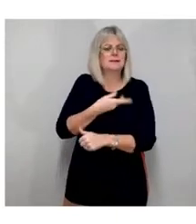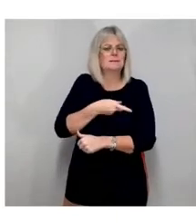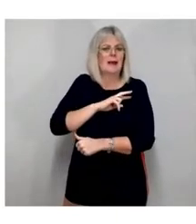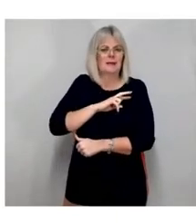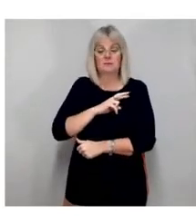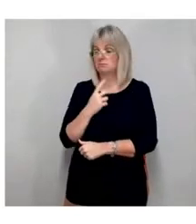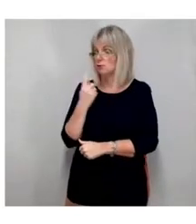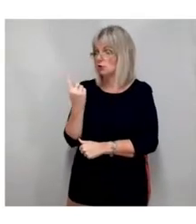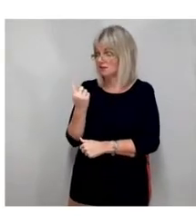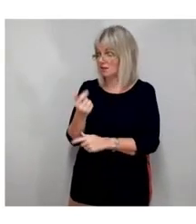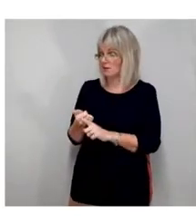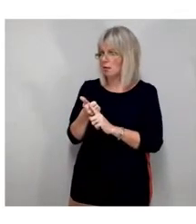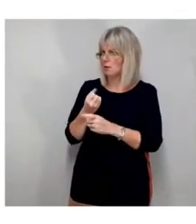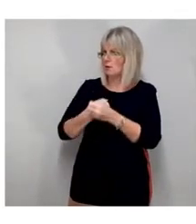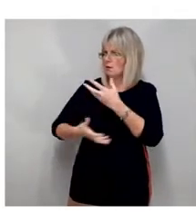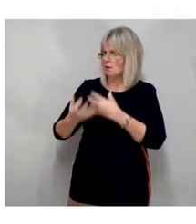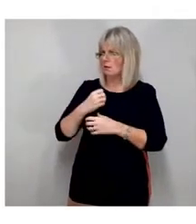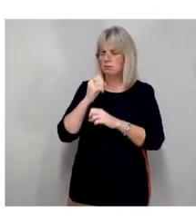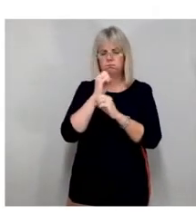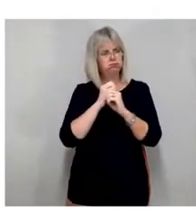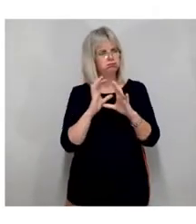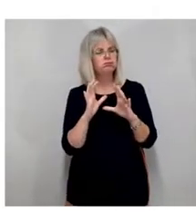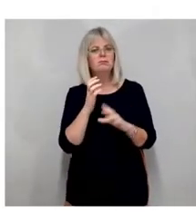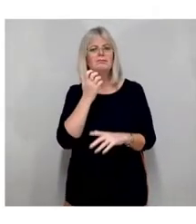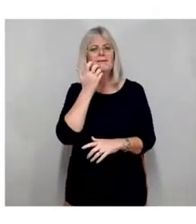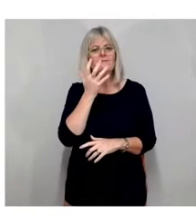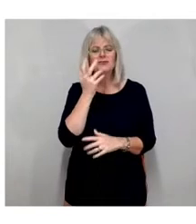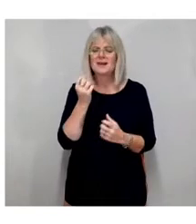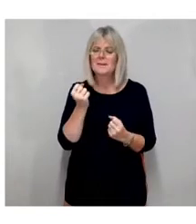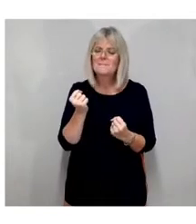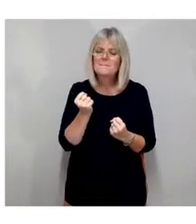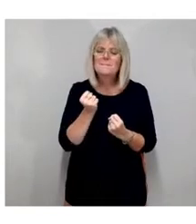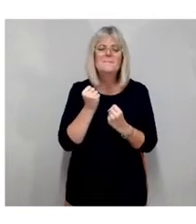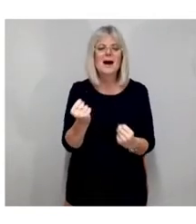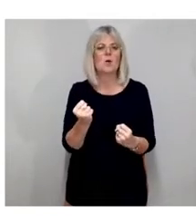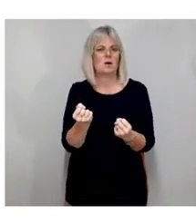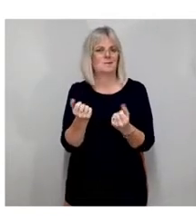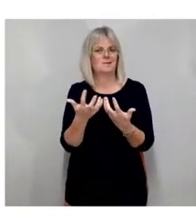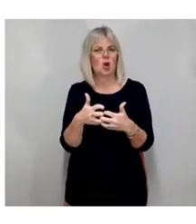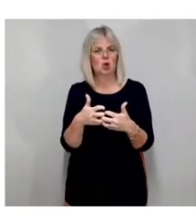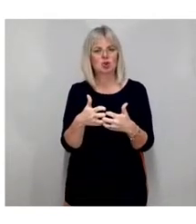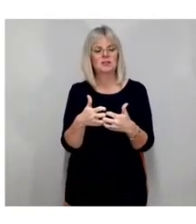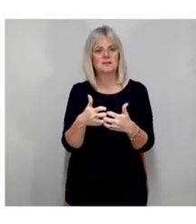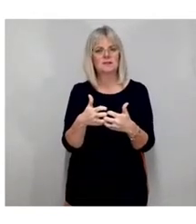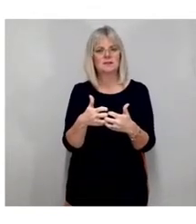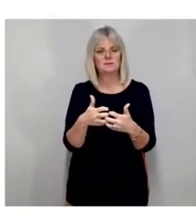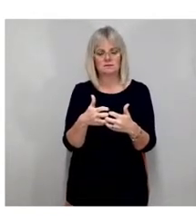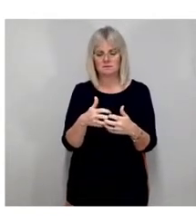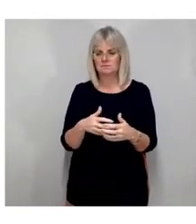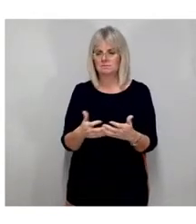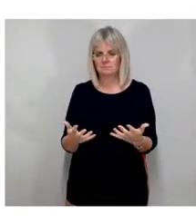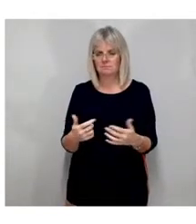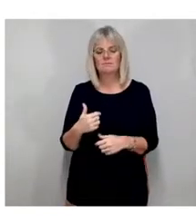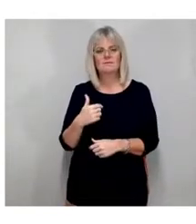eyes to the sort of the everyday power of technology to empower people with disabilities. And I've learned that, when